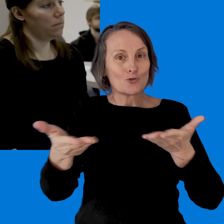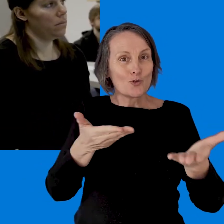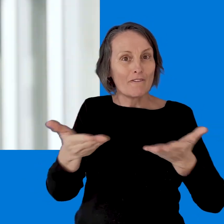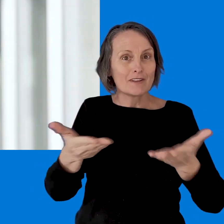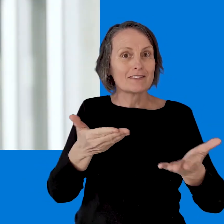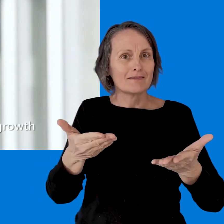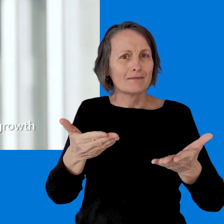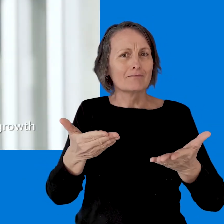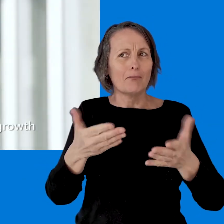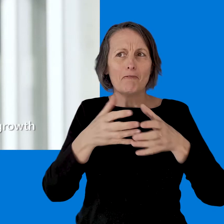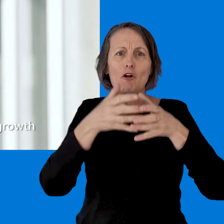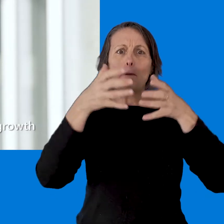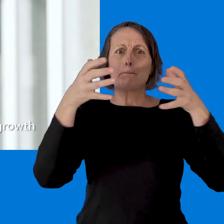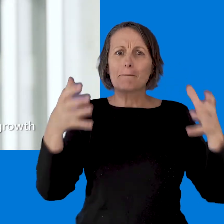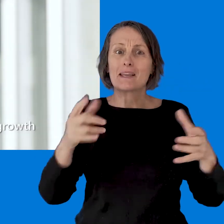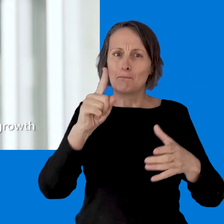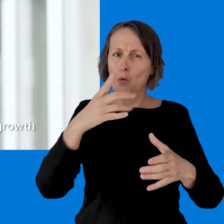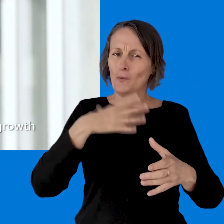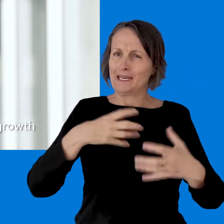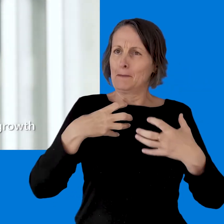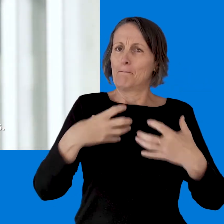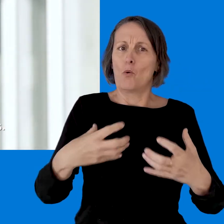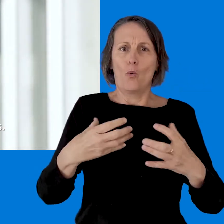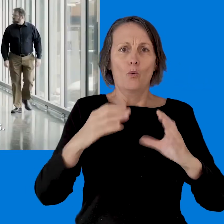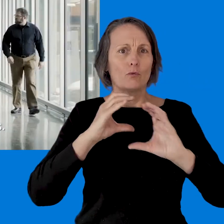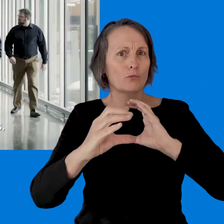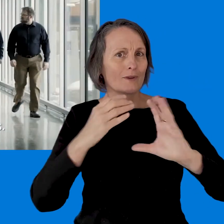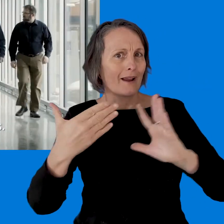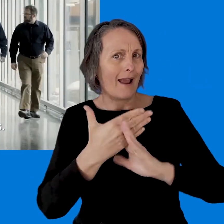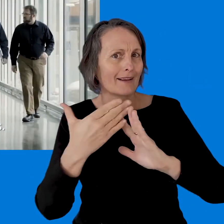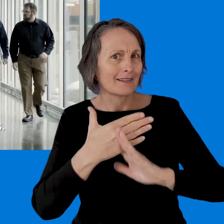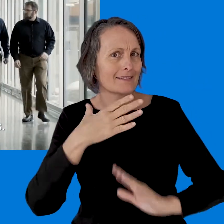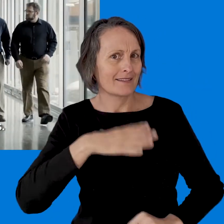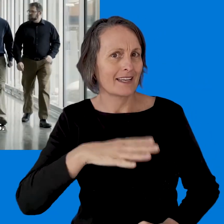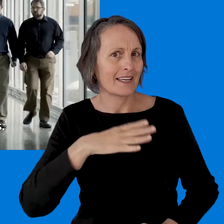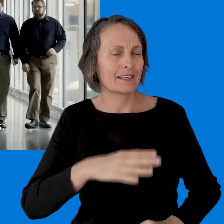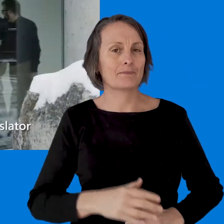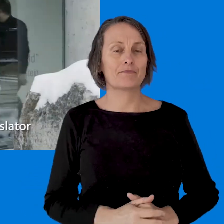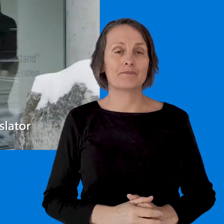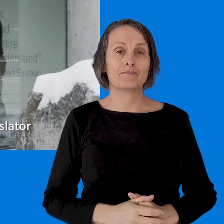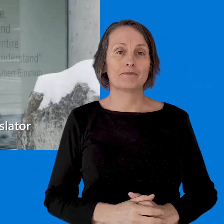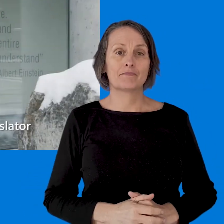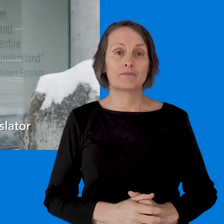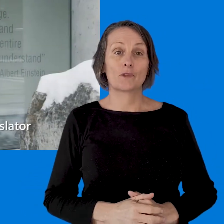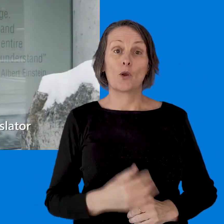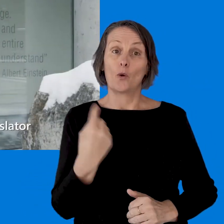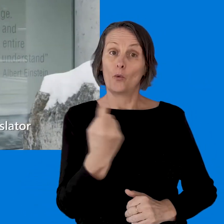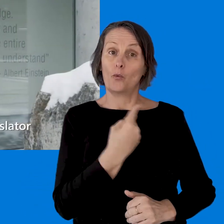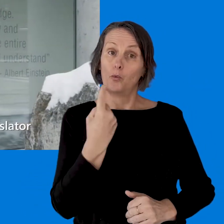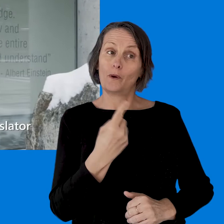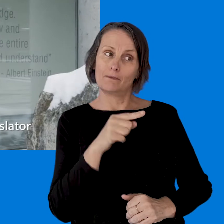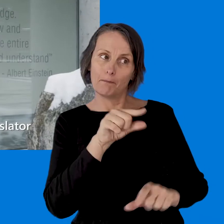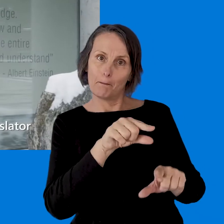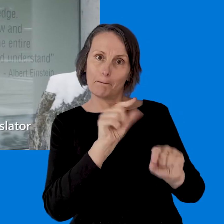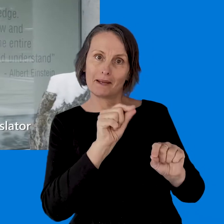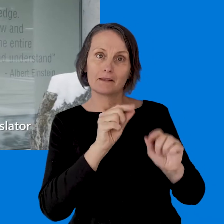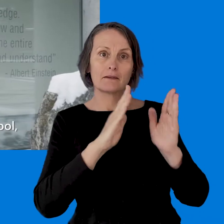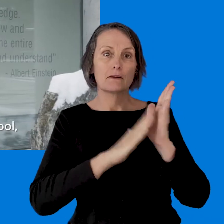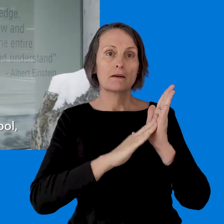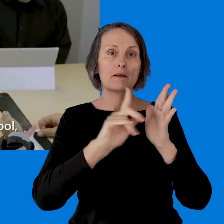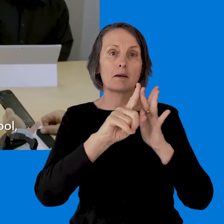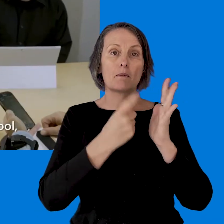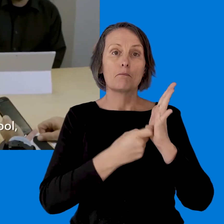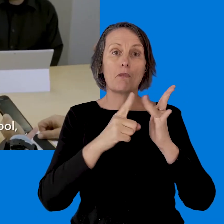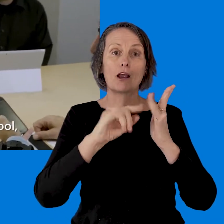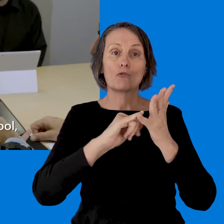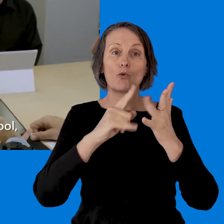the largest, but we still cannot keep up with the growth and the need for access services. So we decided to use Microsoft Translator as